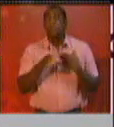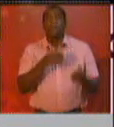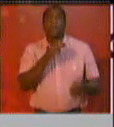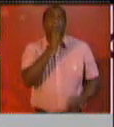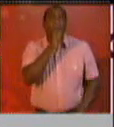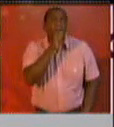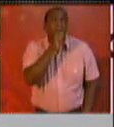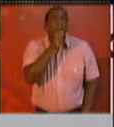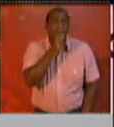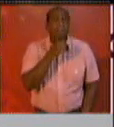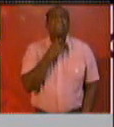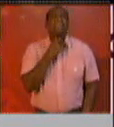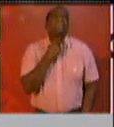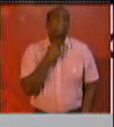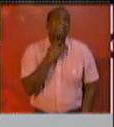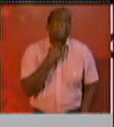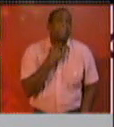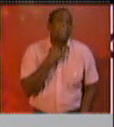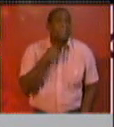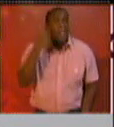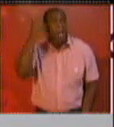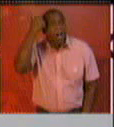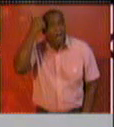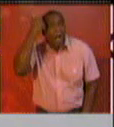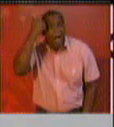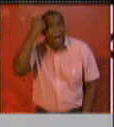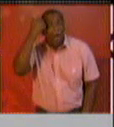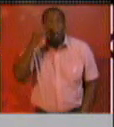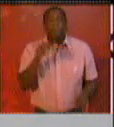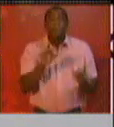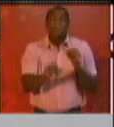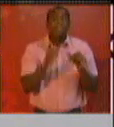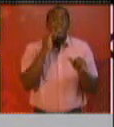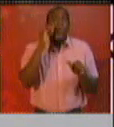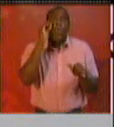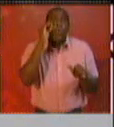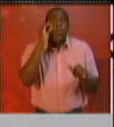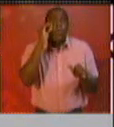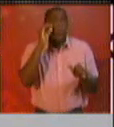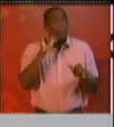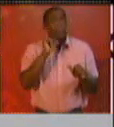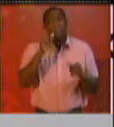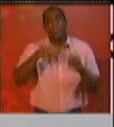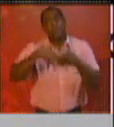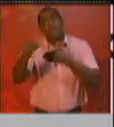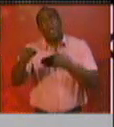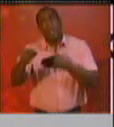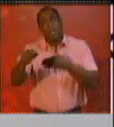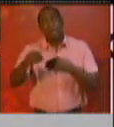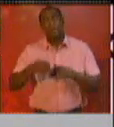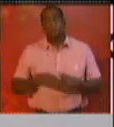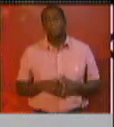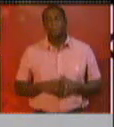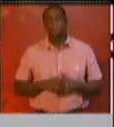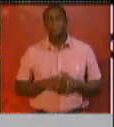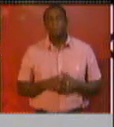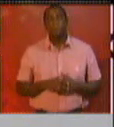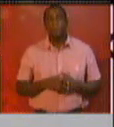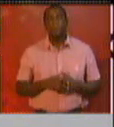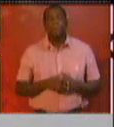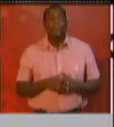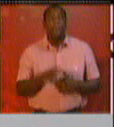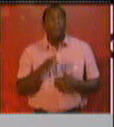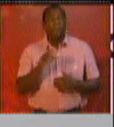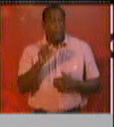of those things, unless you are feeling unwell enough to go to the health center or to the hospital or to see a